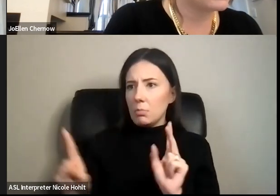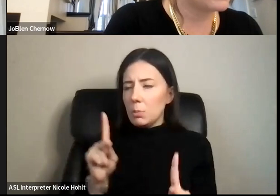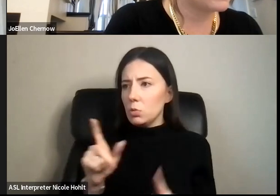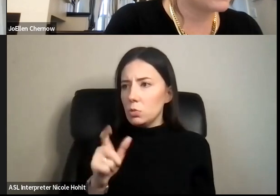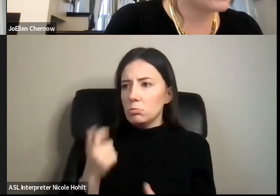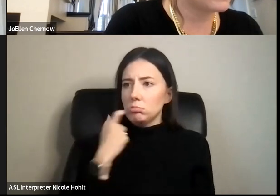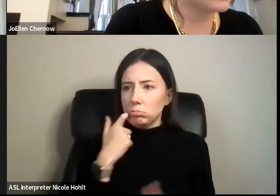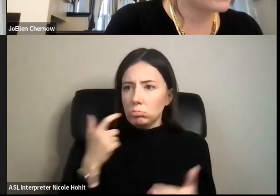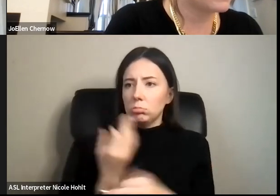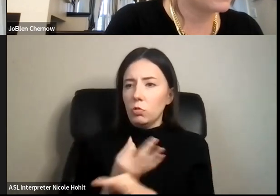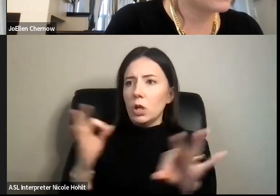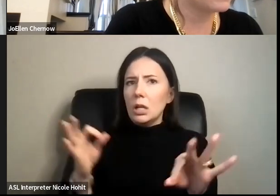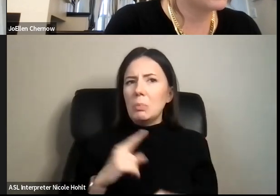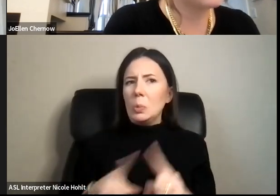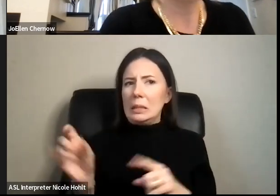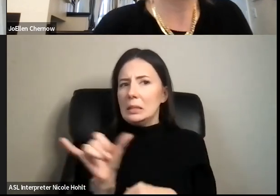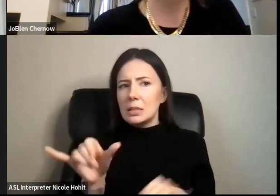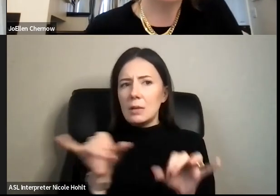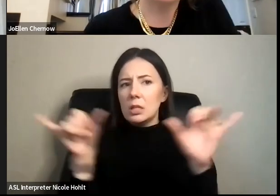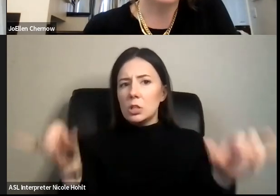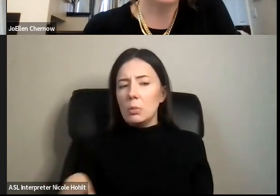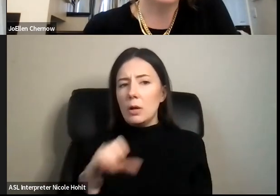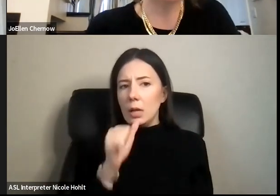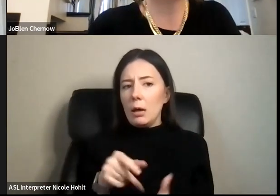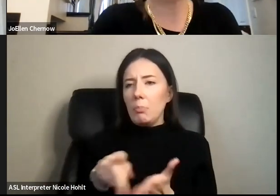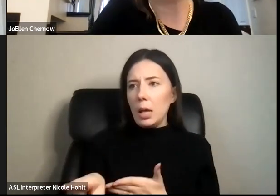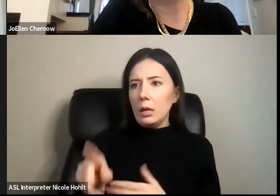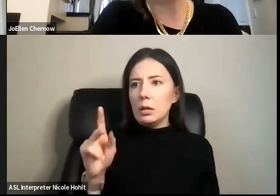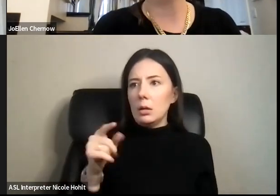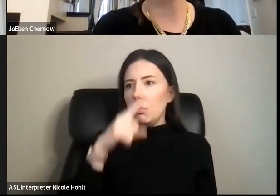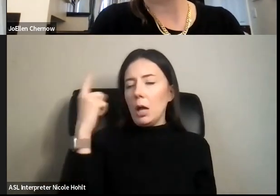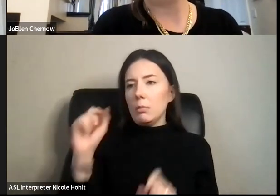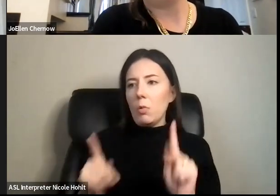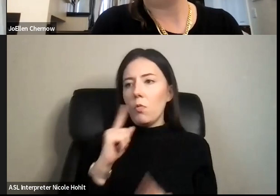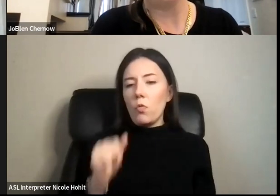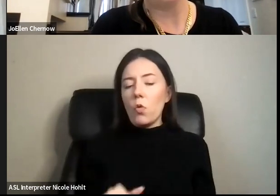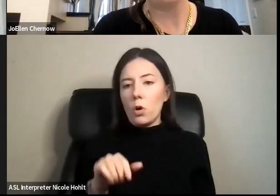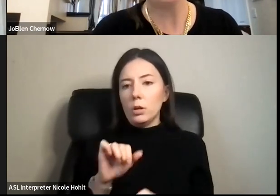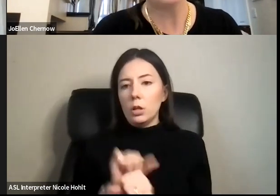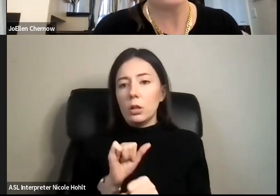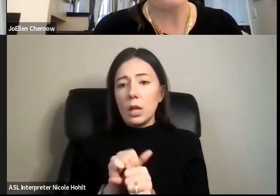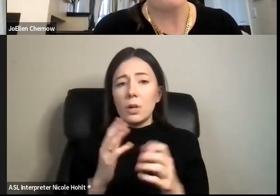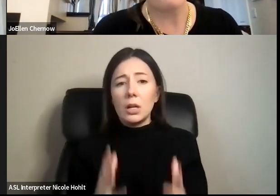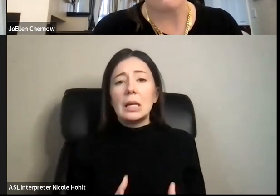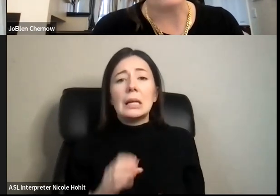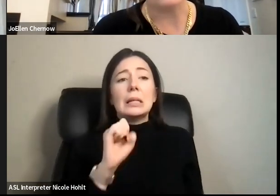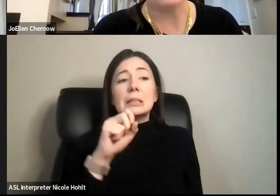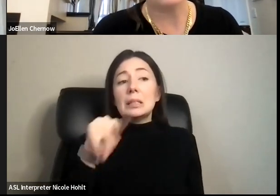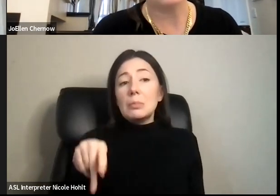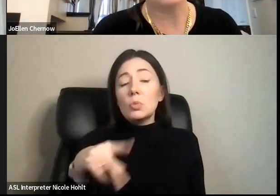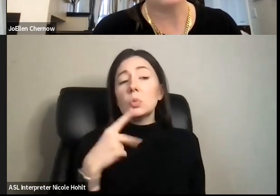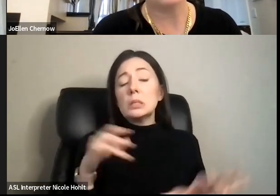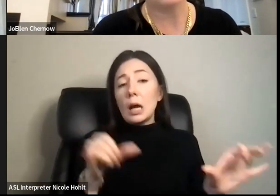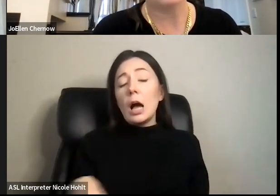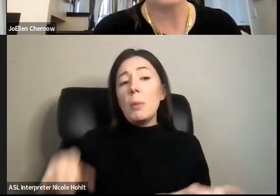paying people for their labor. So tipping was a practice that was common in Europe, but in Europe it never replaced